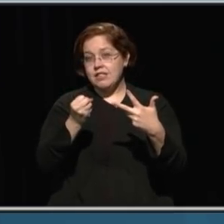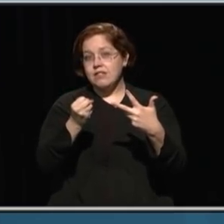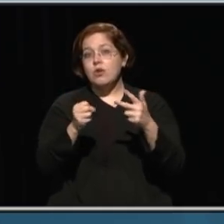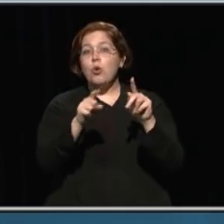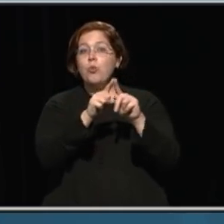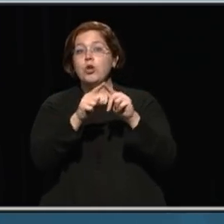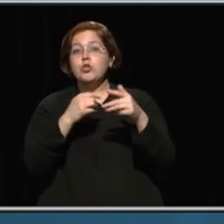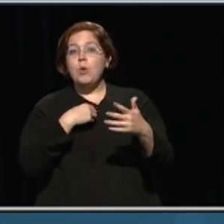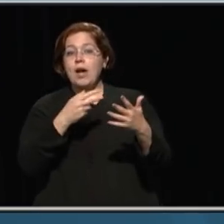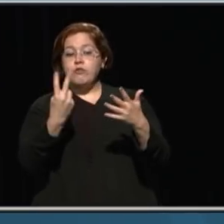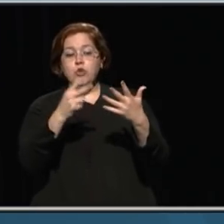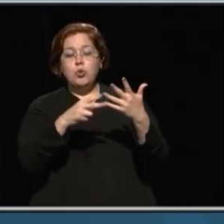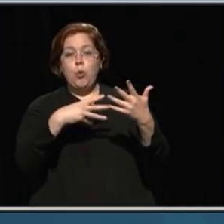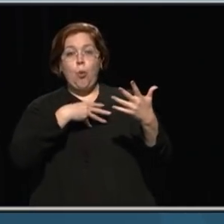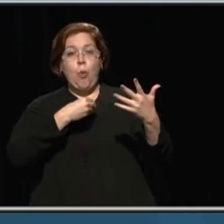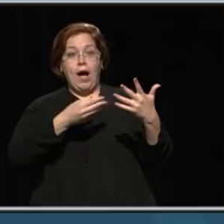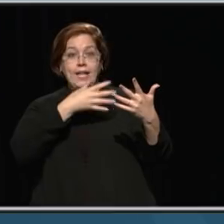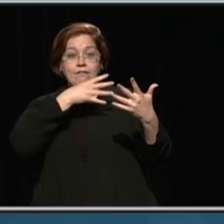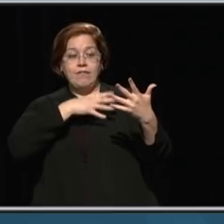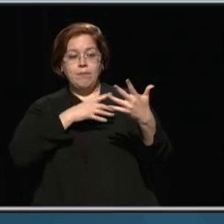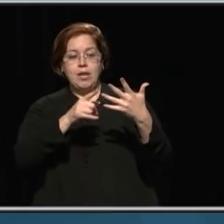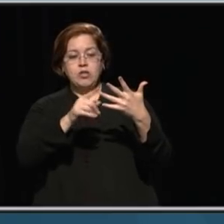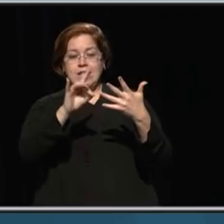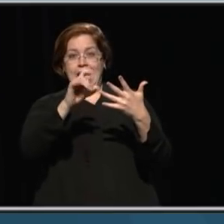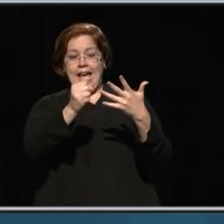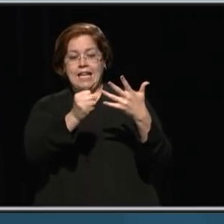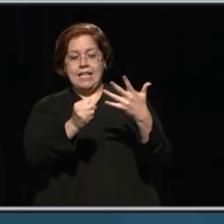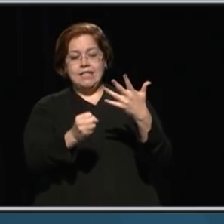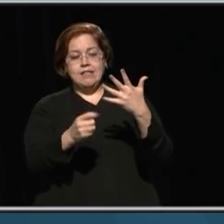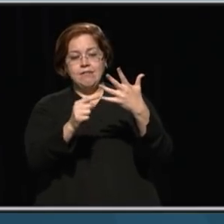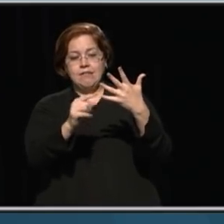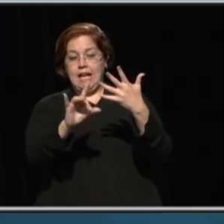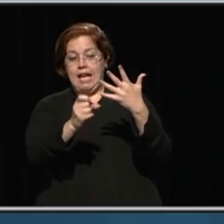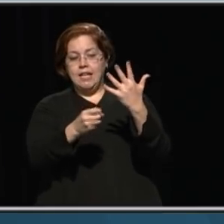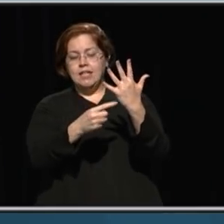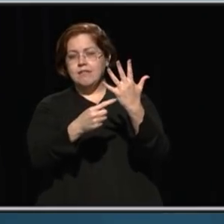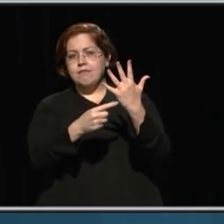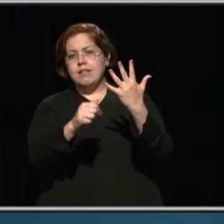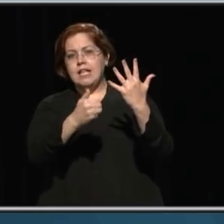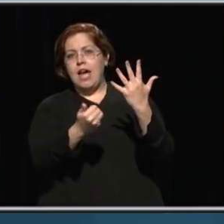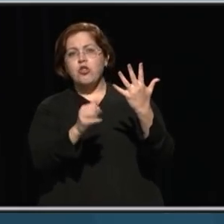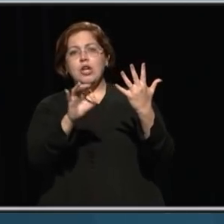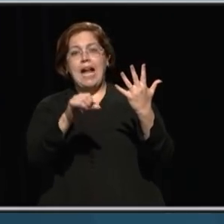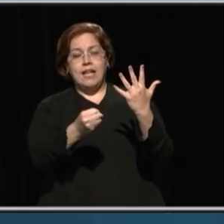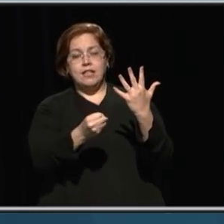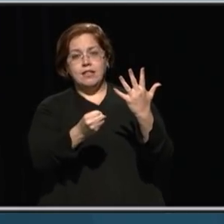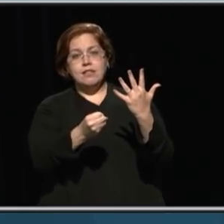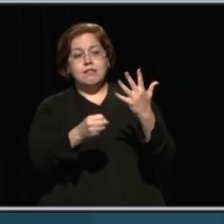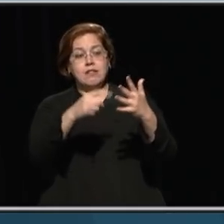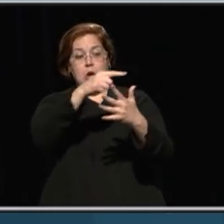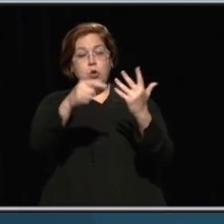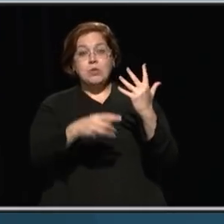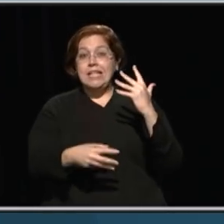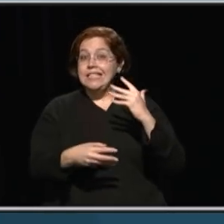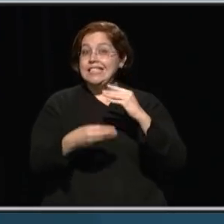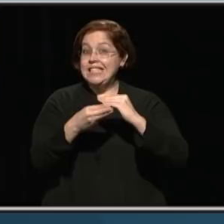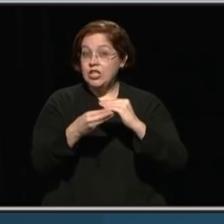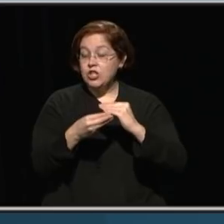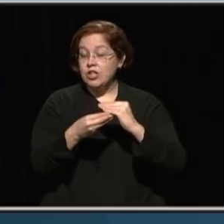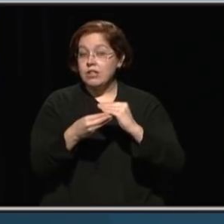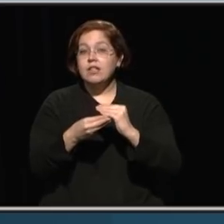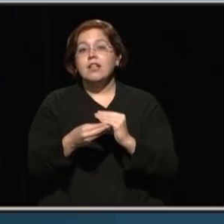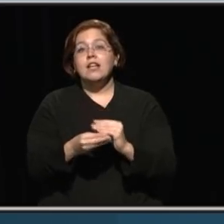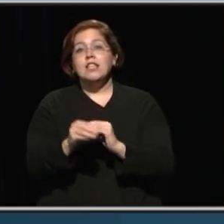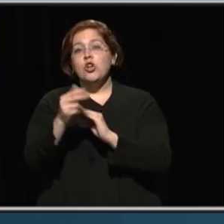also have 2 white females in their 80s and 1 white female in their 90s. In addition to that, there are